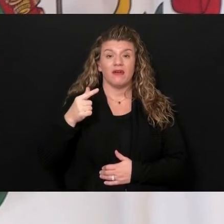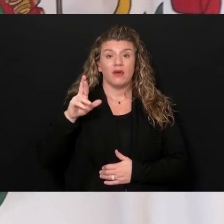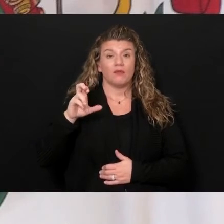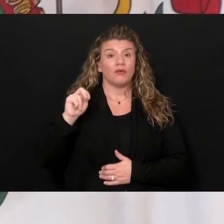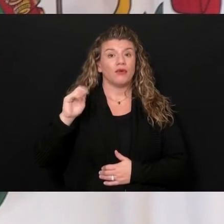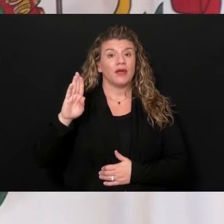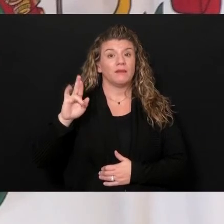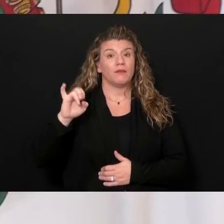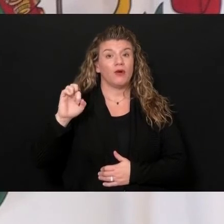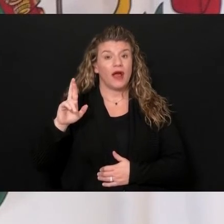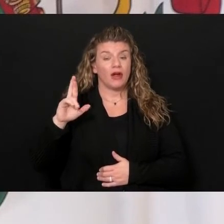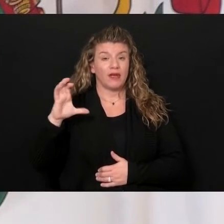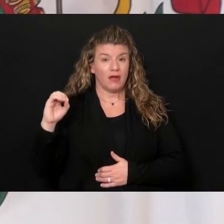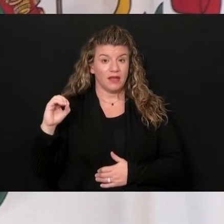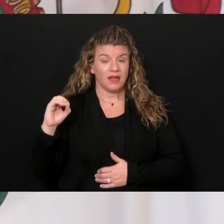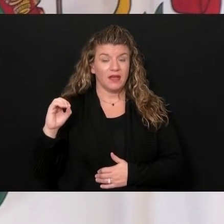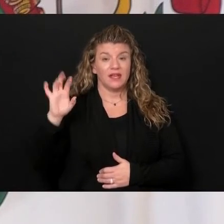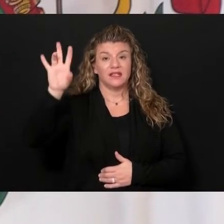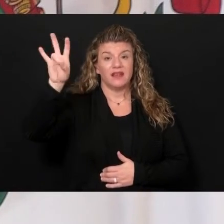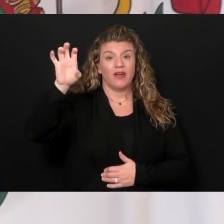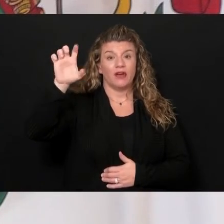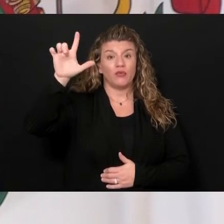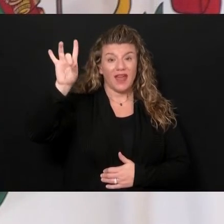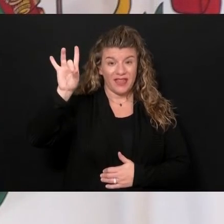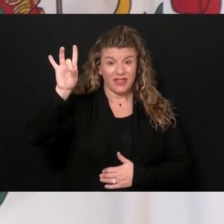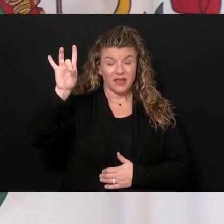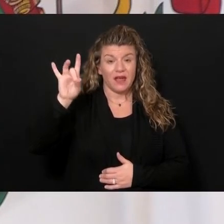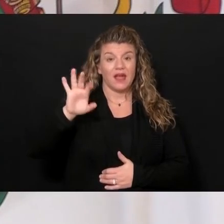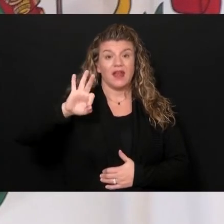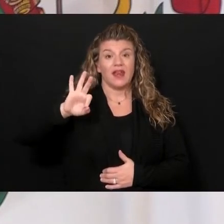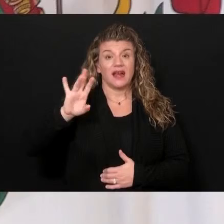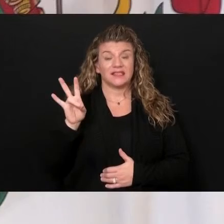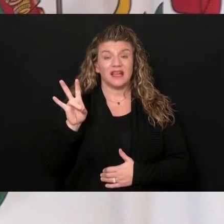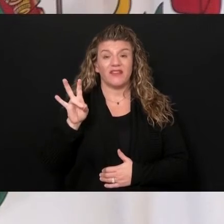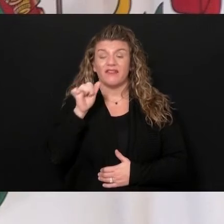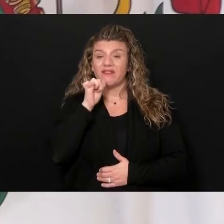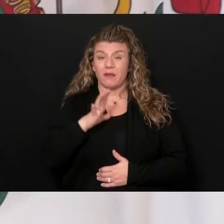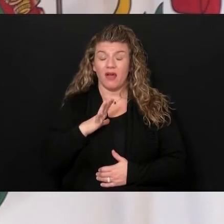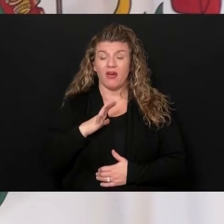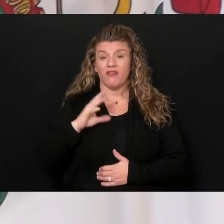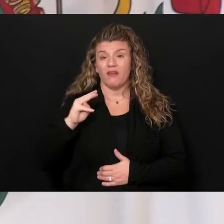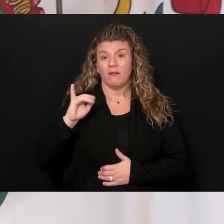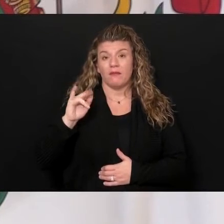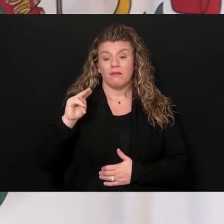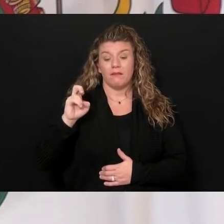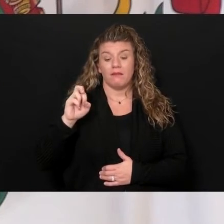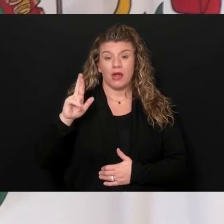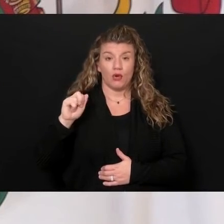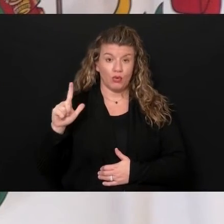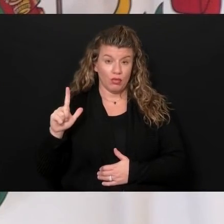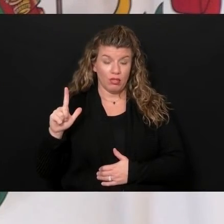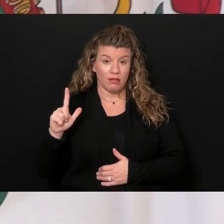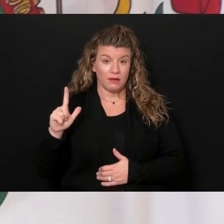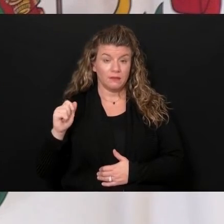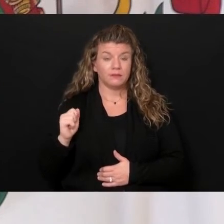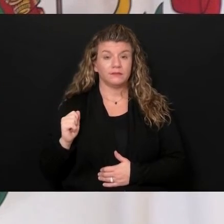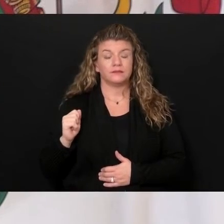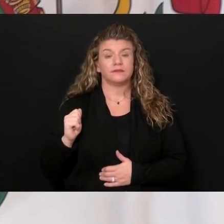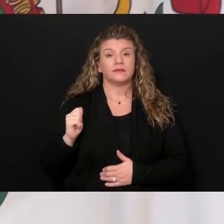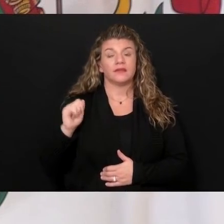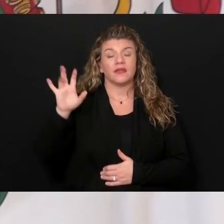Greenbrier County. Our 728th death, a 97-year-old female from Mineral County.